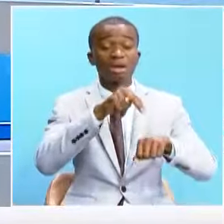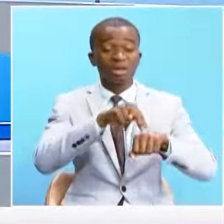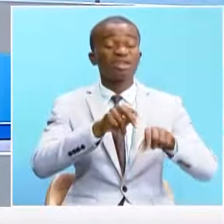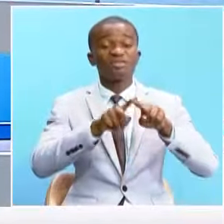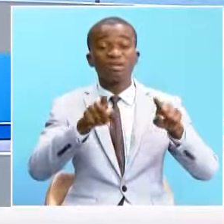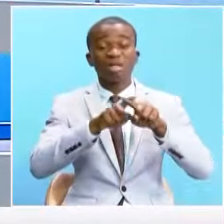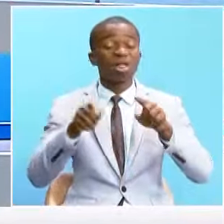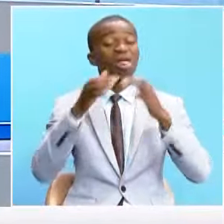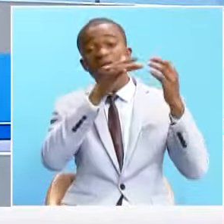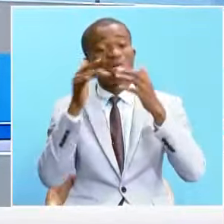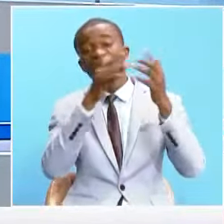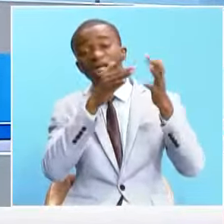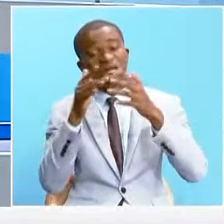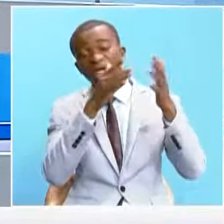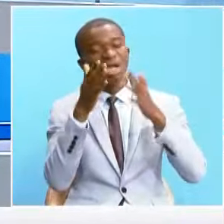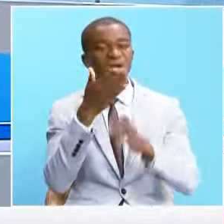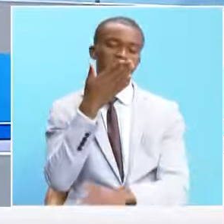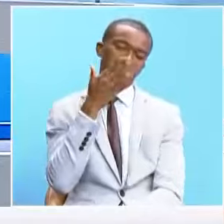extremism